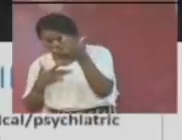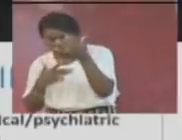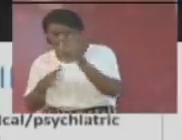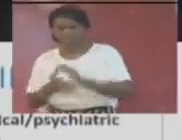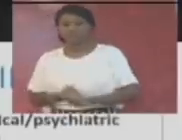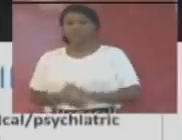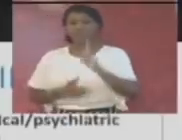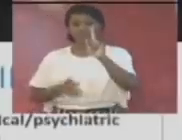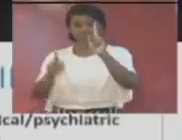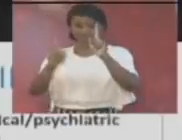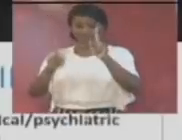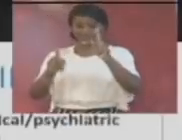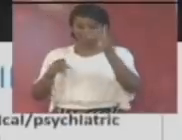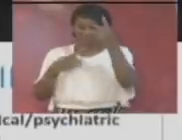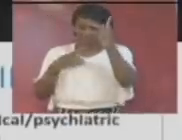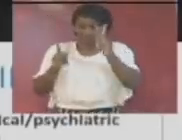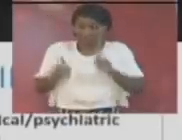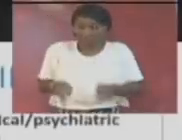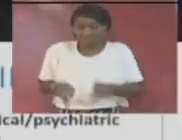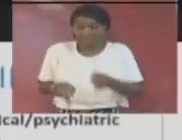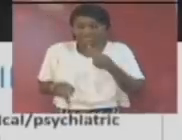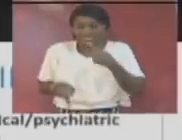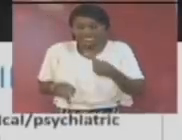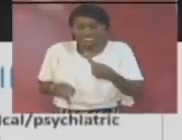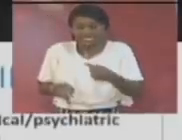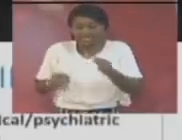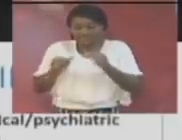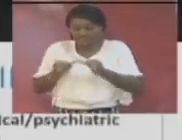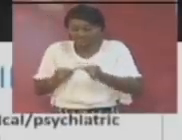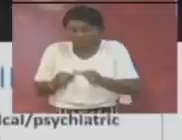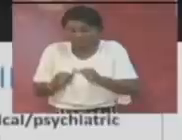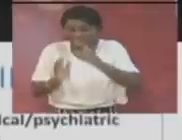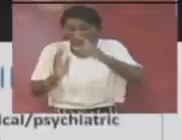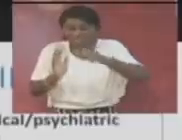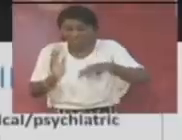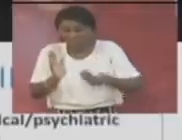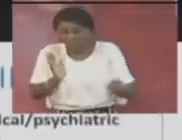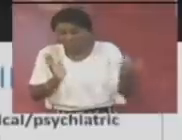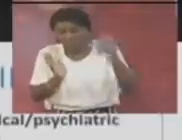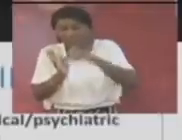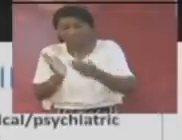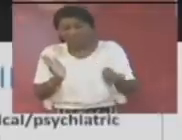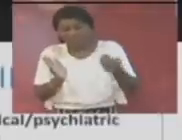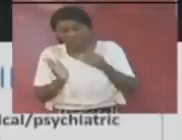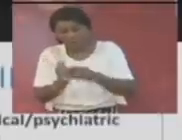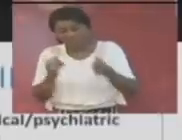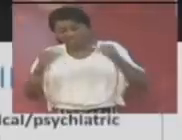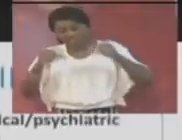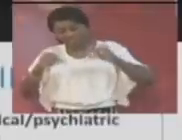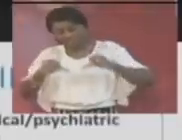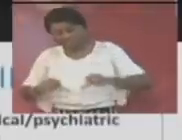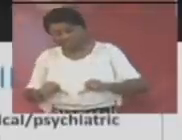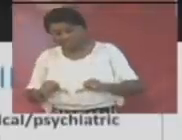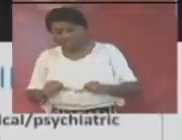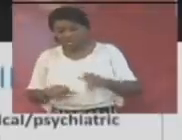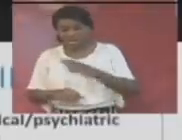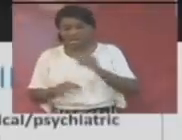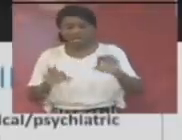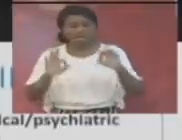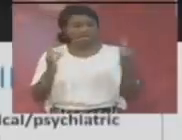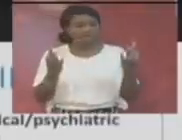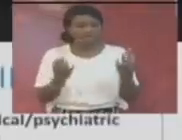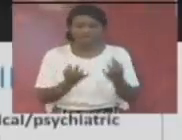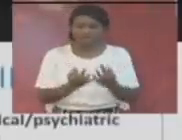One patient described this as, it's a constant cycle of disappointment, not just to you, but to those around you